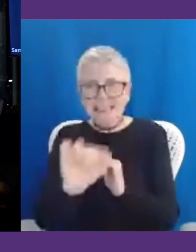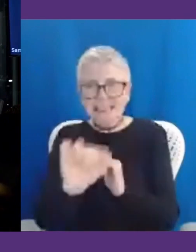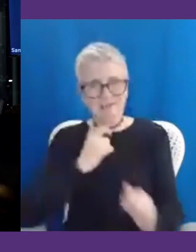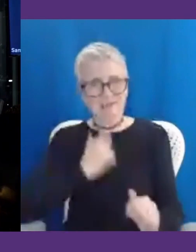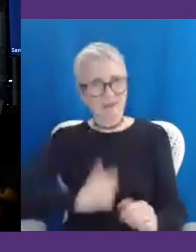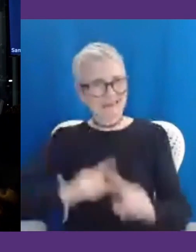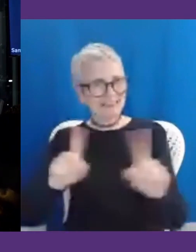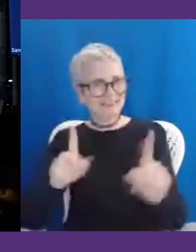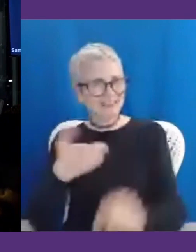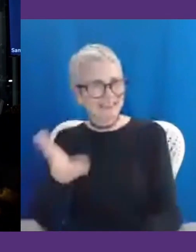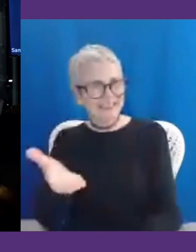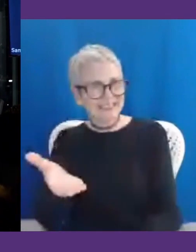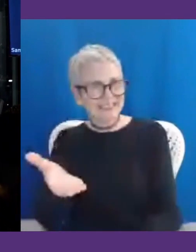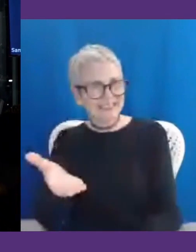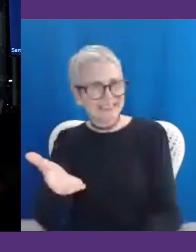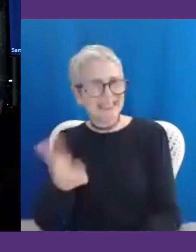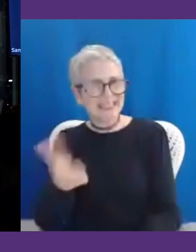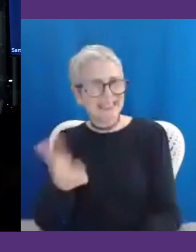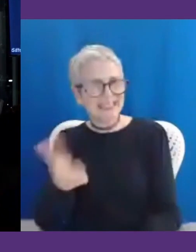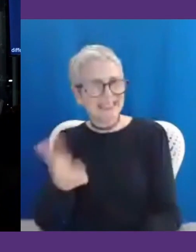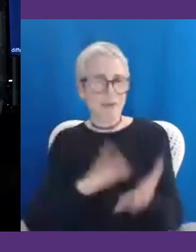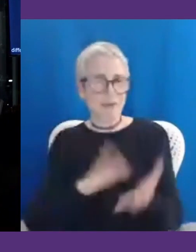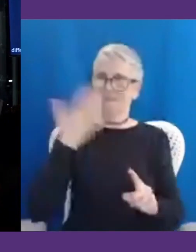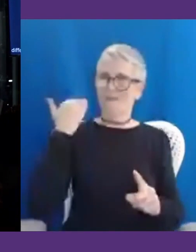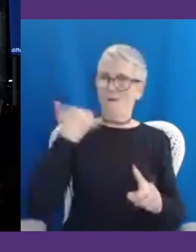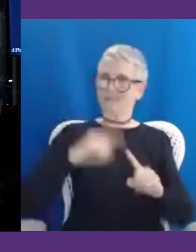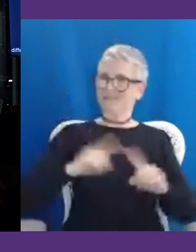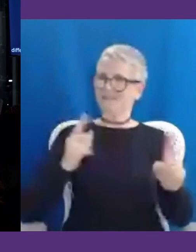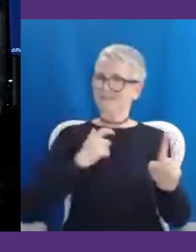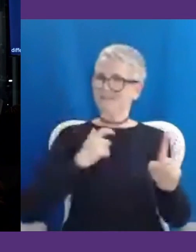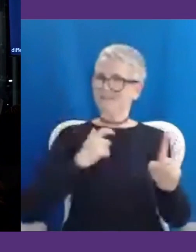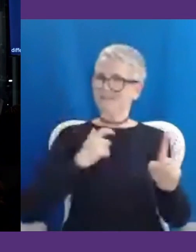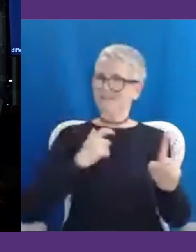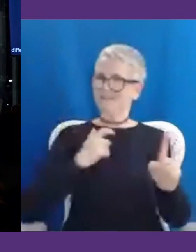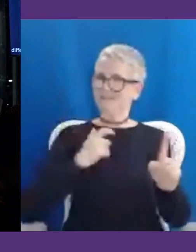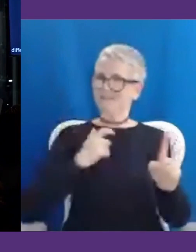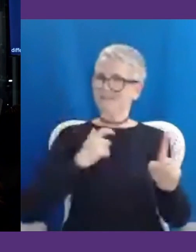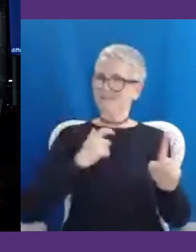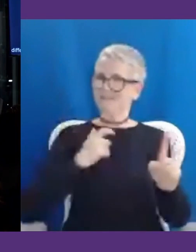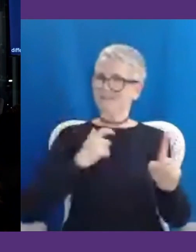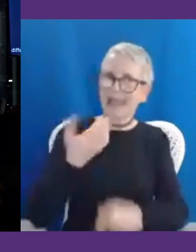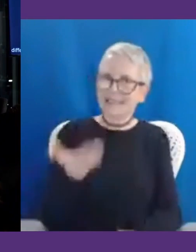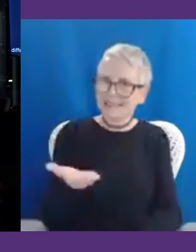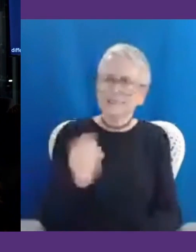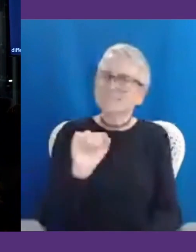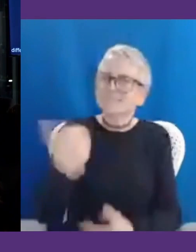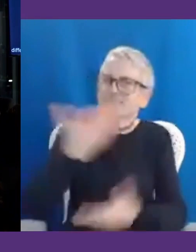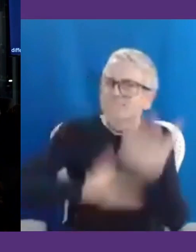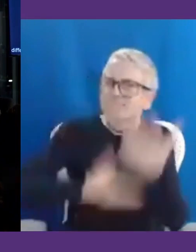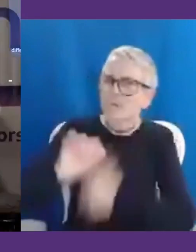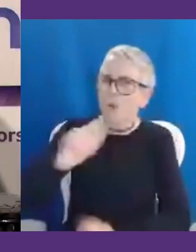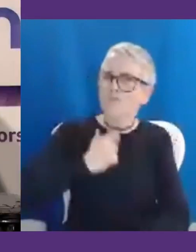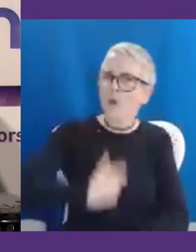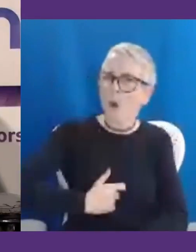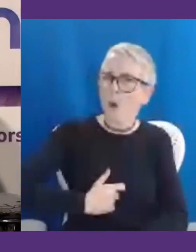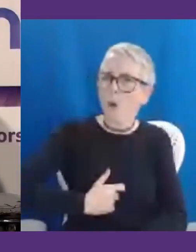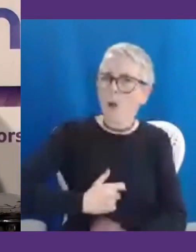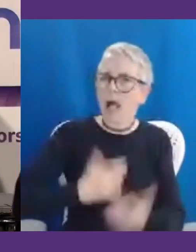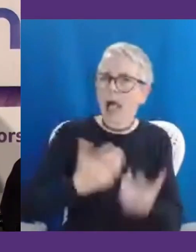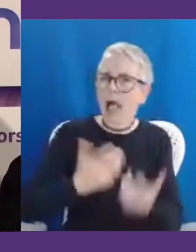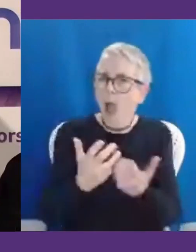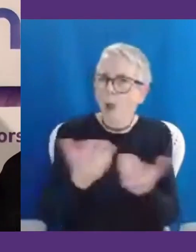doing around the campaigns. Could you tell us a bit more about what your role is, and then in particular how that leads into the guidelines work that you're working on? Yeah,